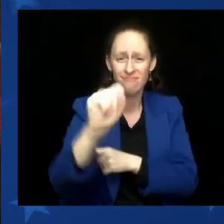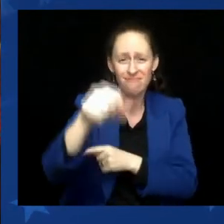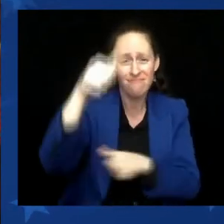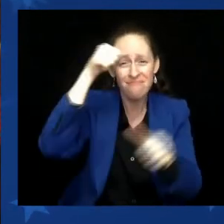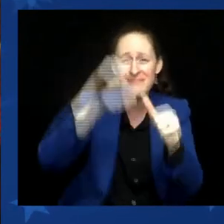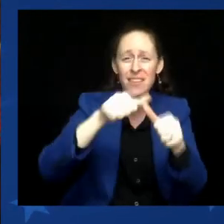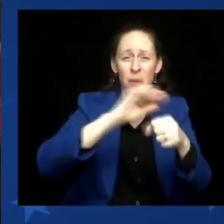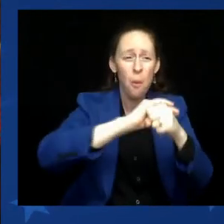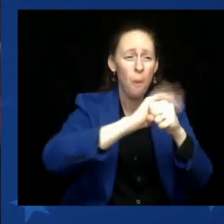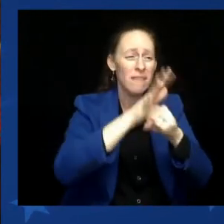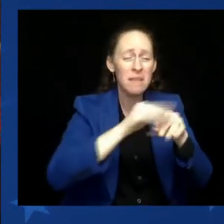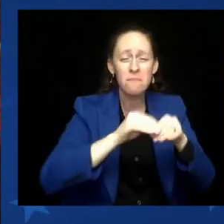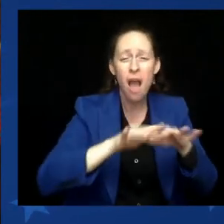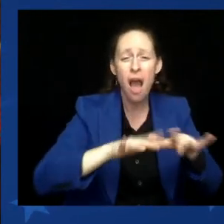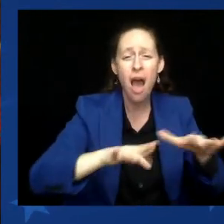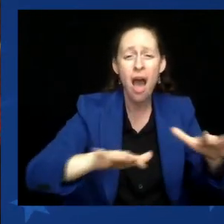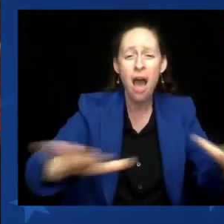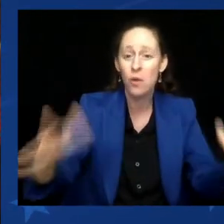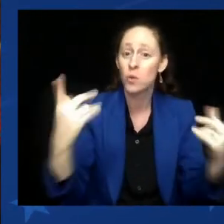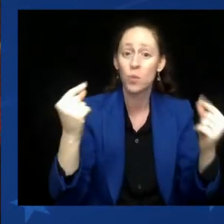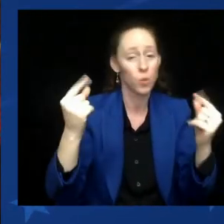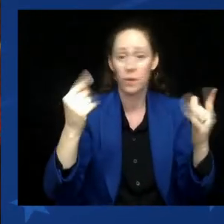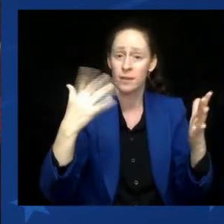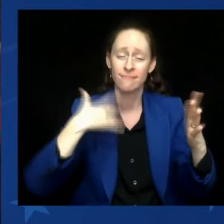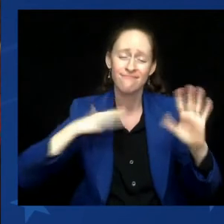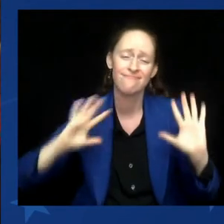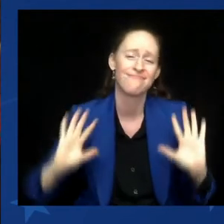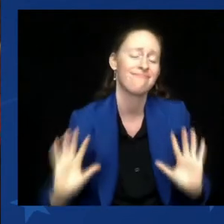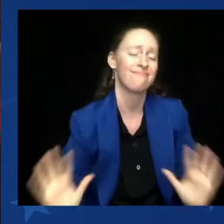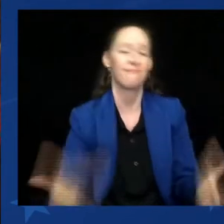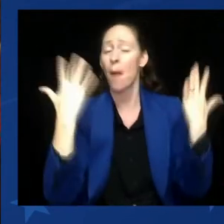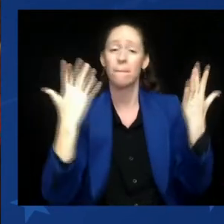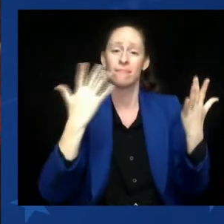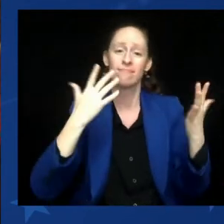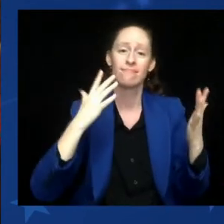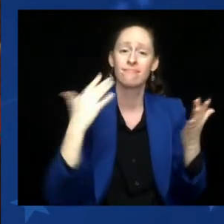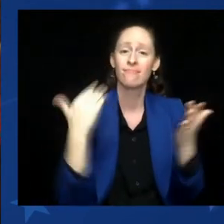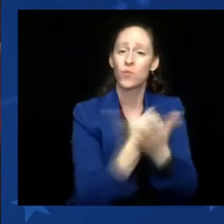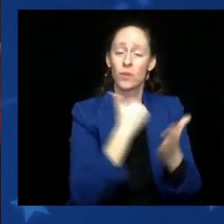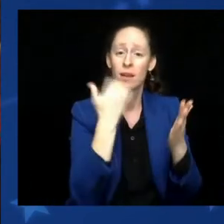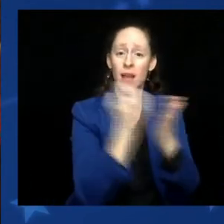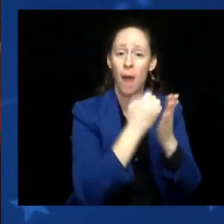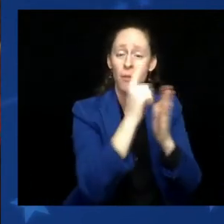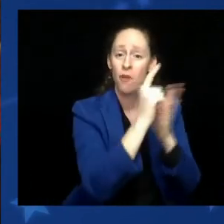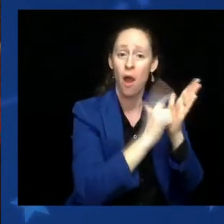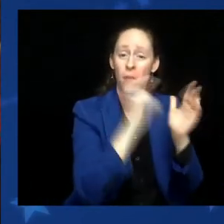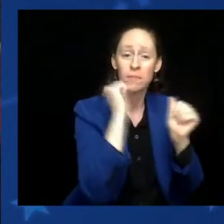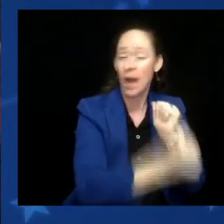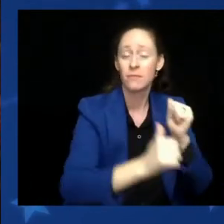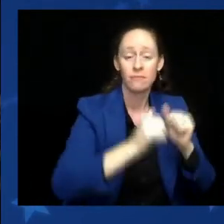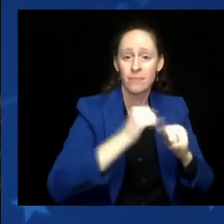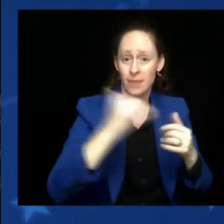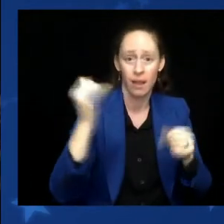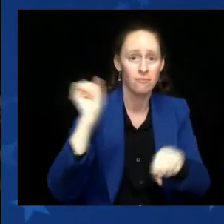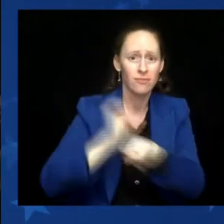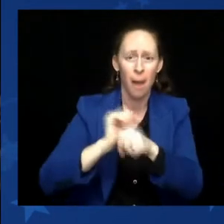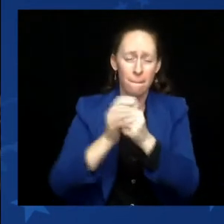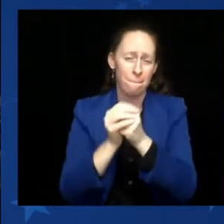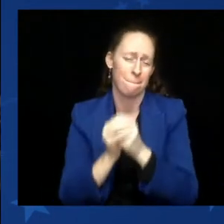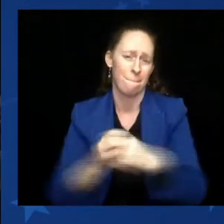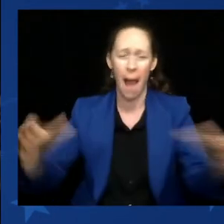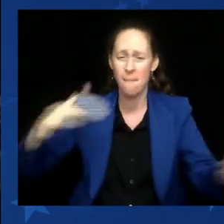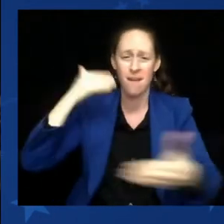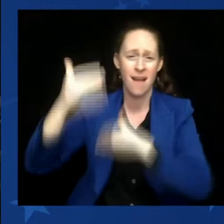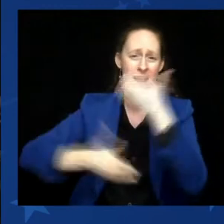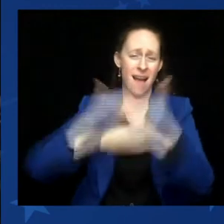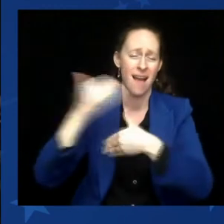Delano Roosevelt, and today America's economy is faster, stronger than any other advanced nation in the world. We